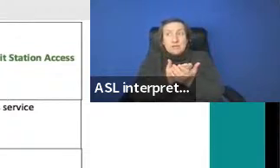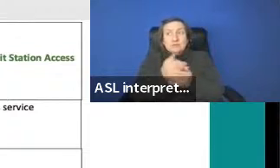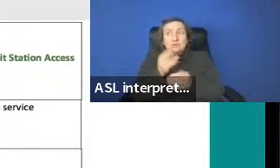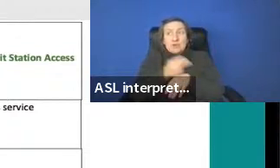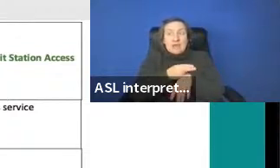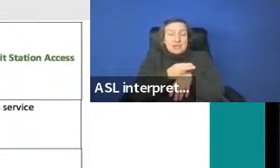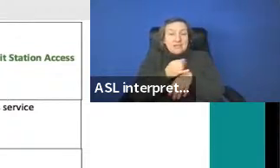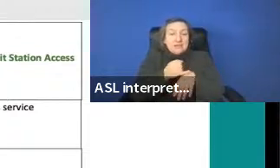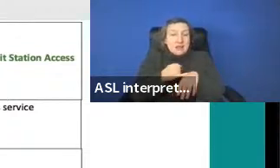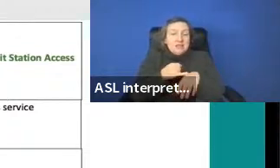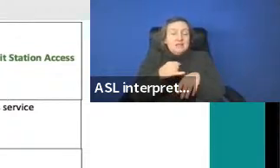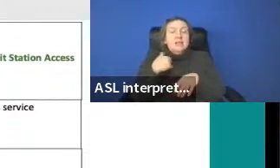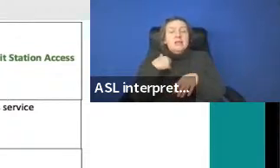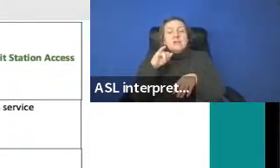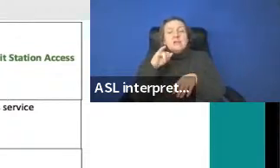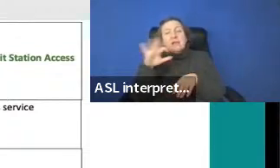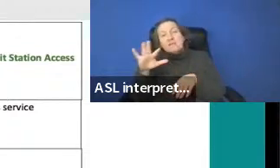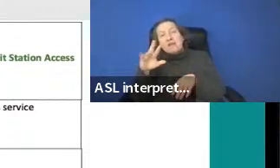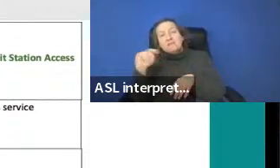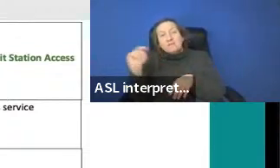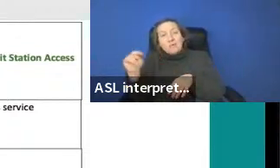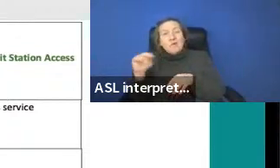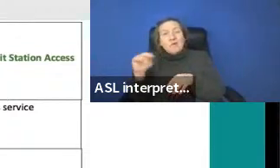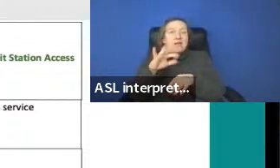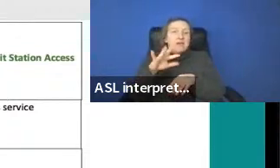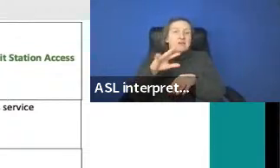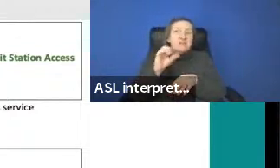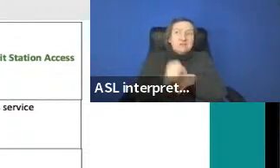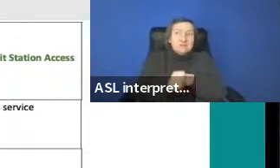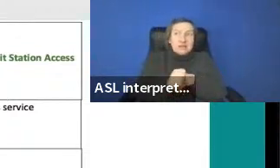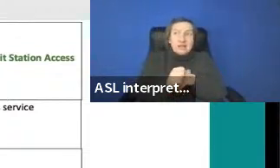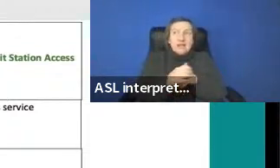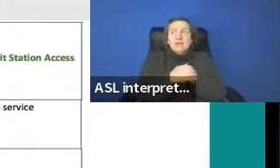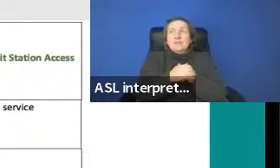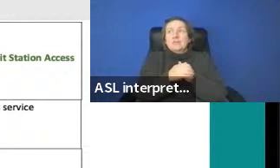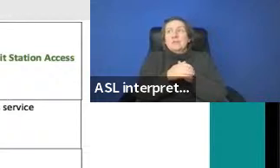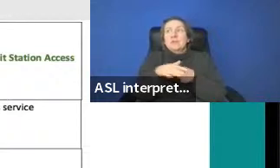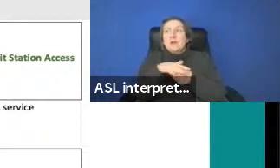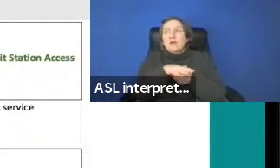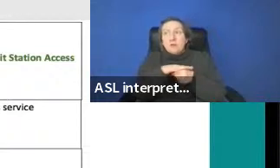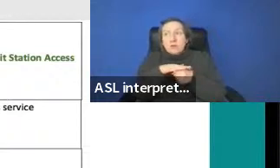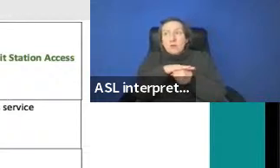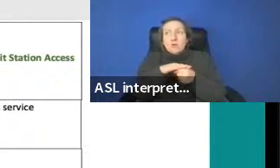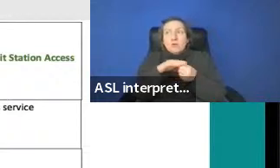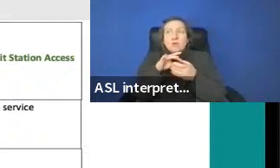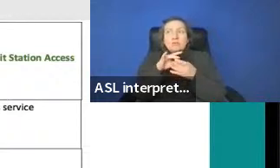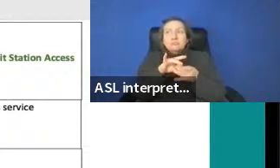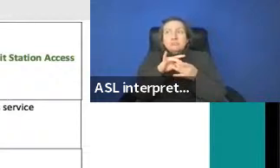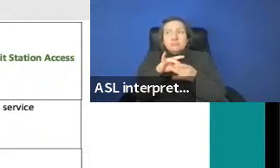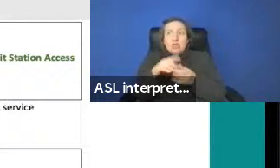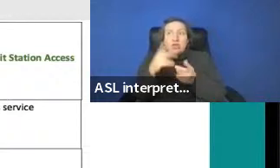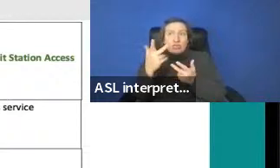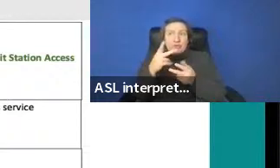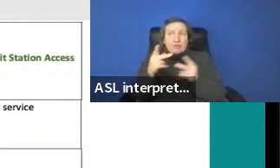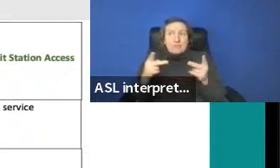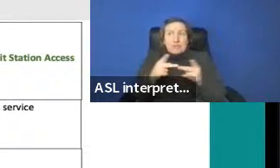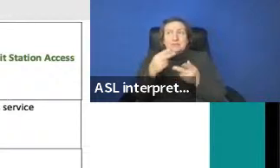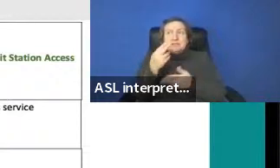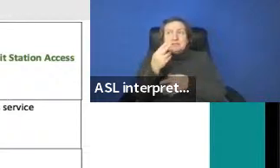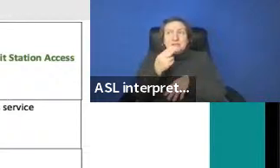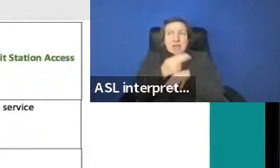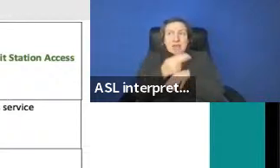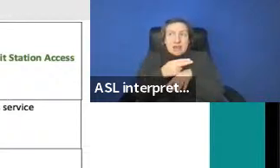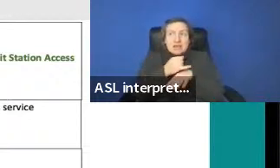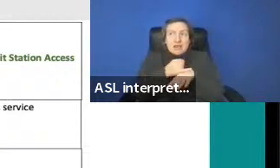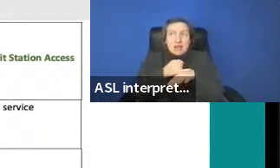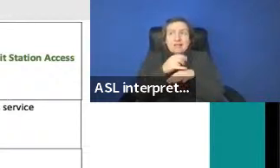I-5 northbound and I-5 southbound. Local connectivity is 3 places: Hayden Island Drive, Jansen Drive,